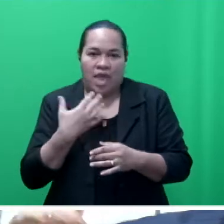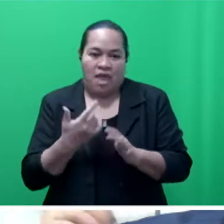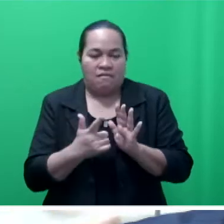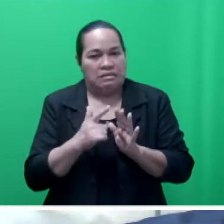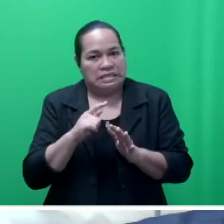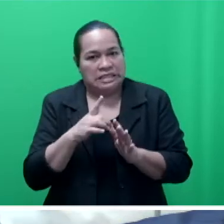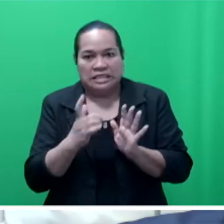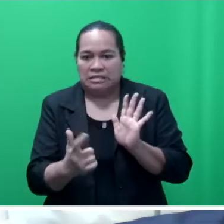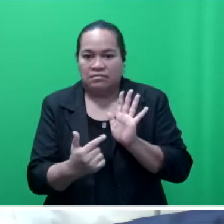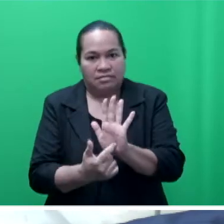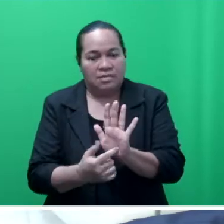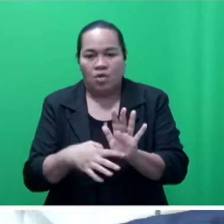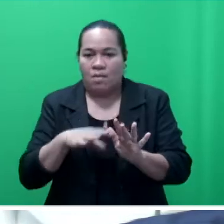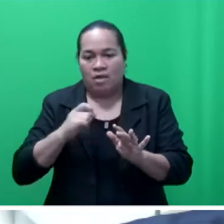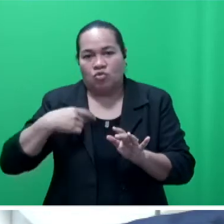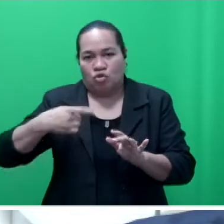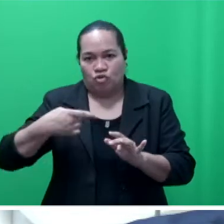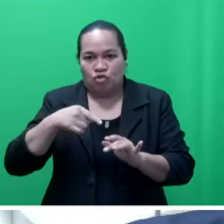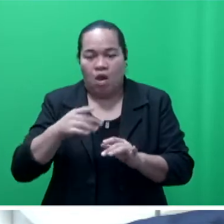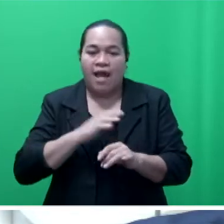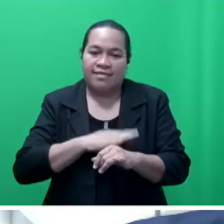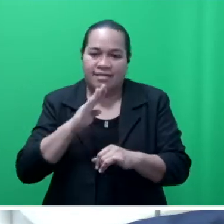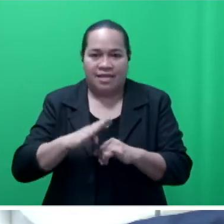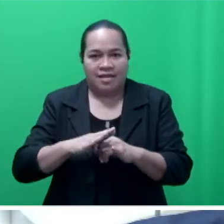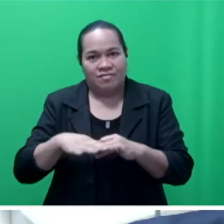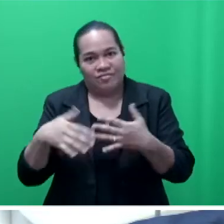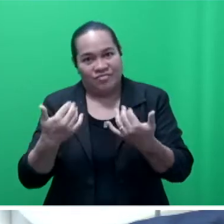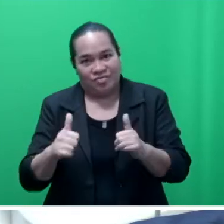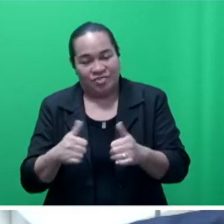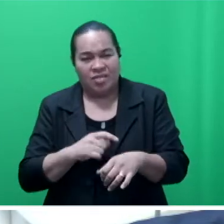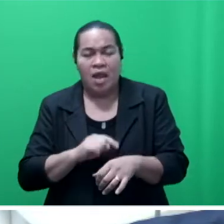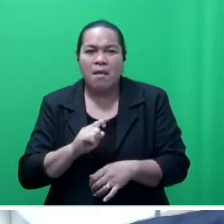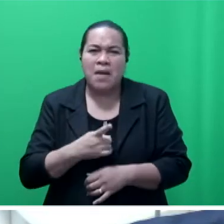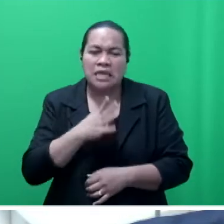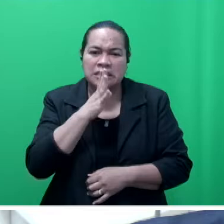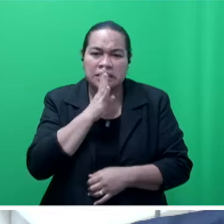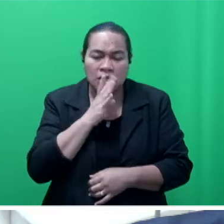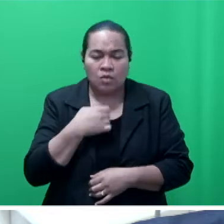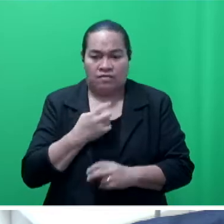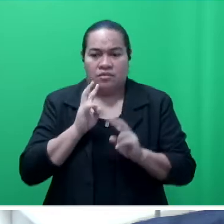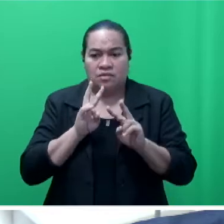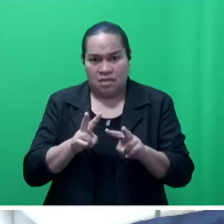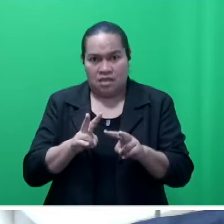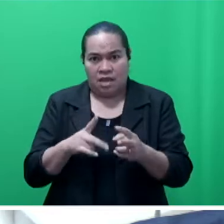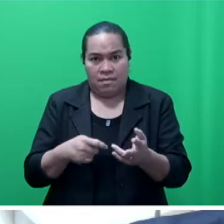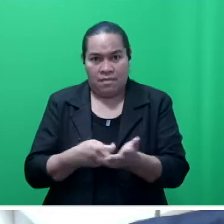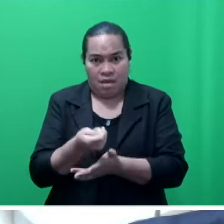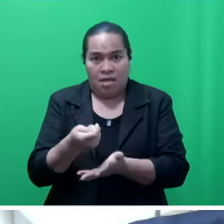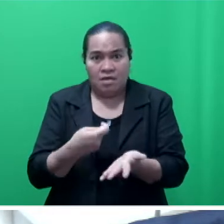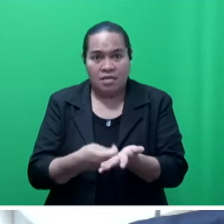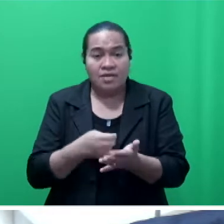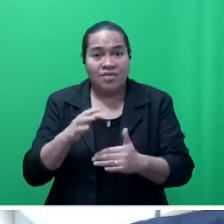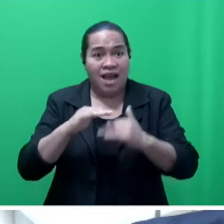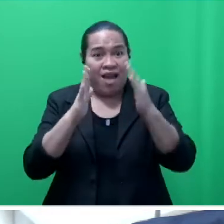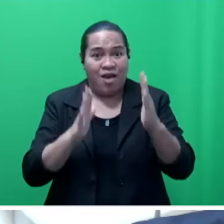obligation to continue with those tenancies until they come to an end. Unfortunately, one of the things that we have seen, sir, is that a number of the tenancy agreements that